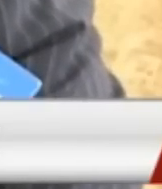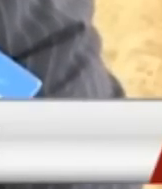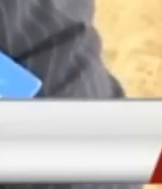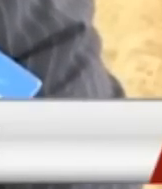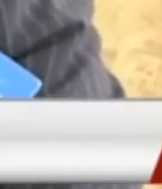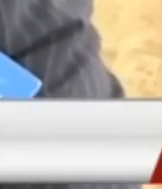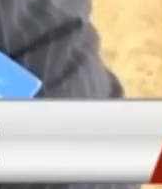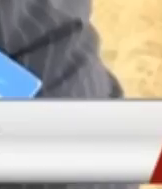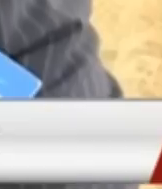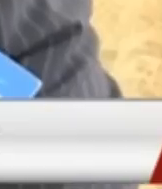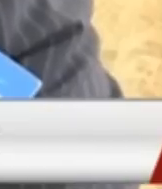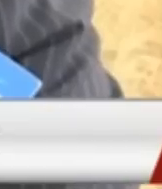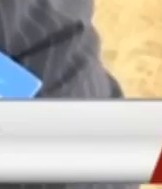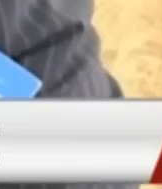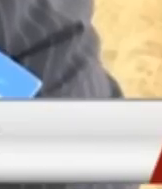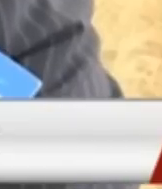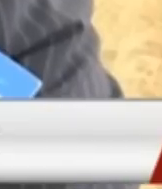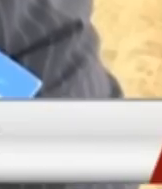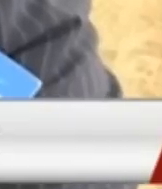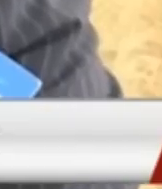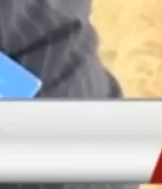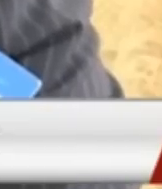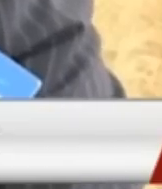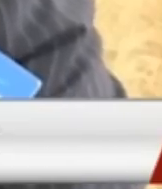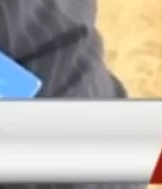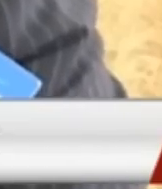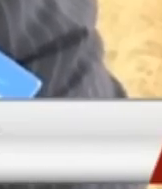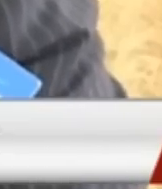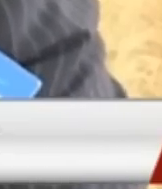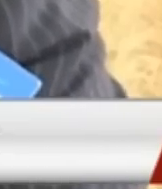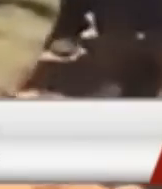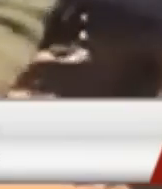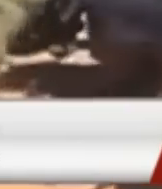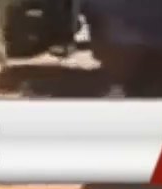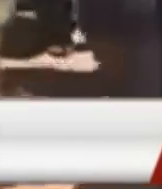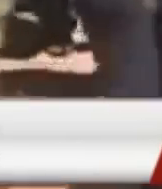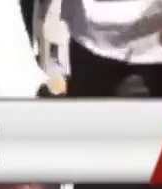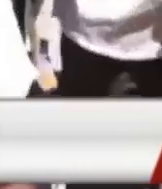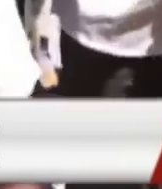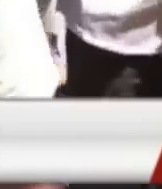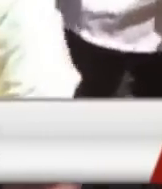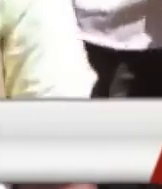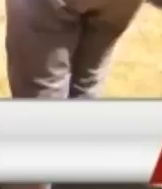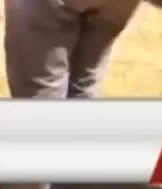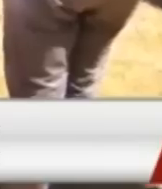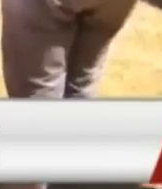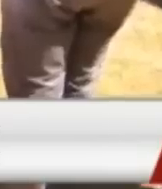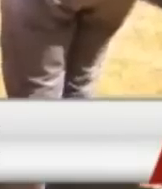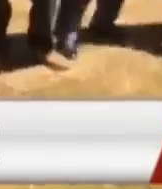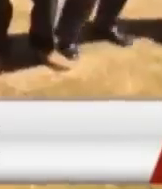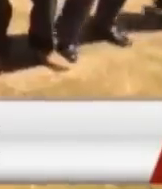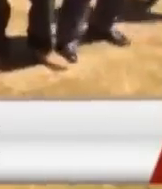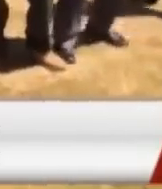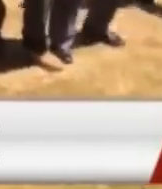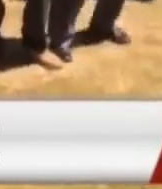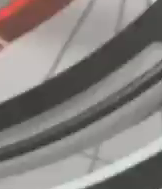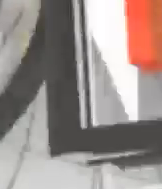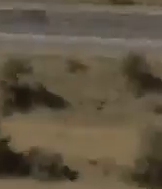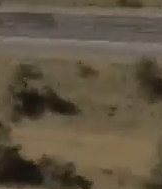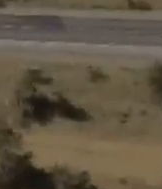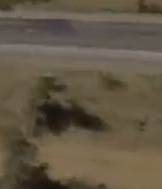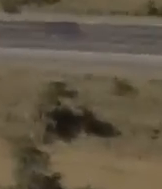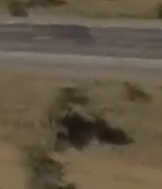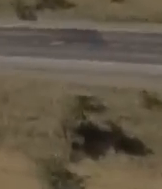before the committee, process the matter with a view of getting solution. Counties divided in their response to the nurses'